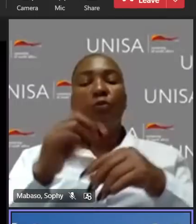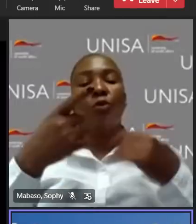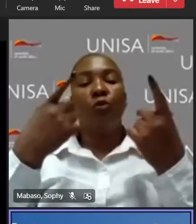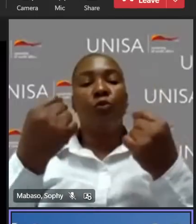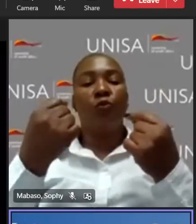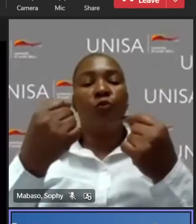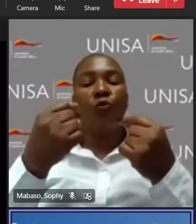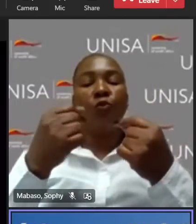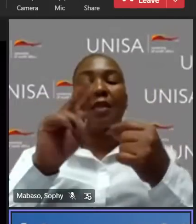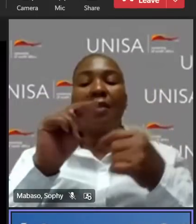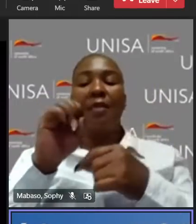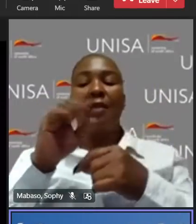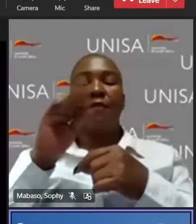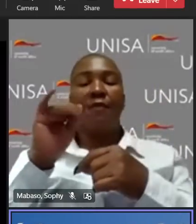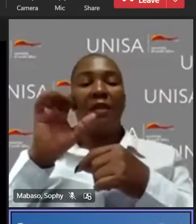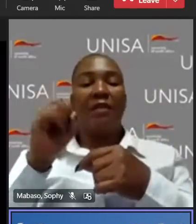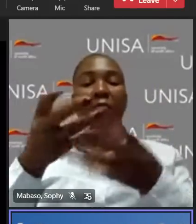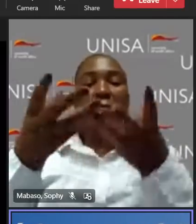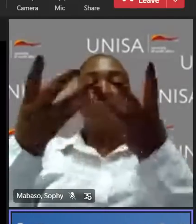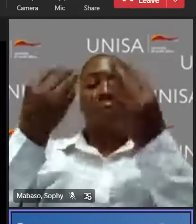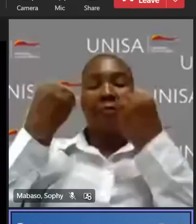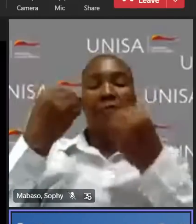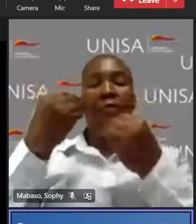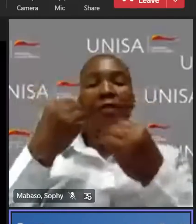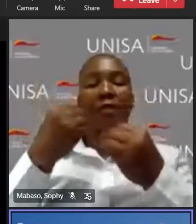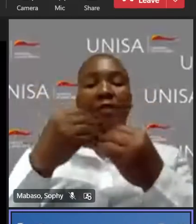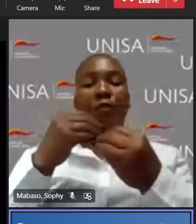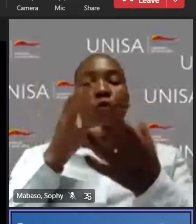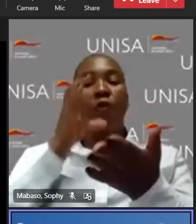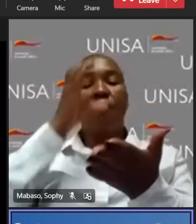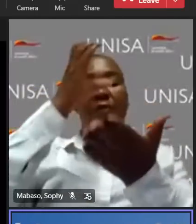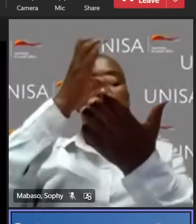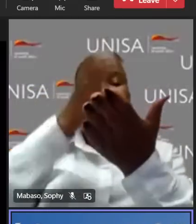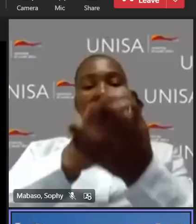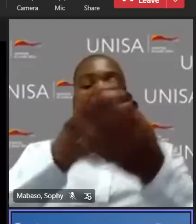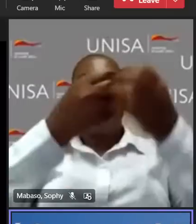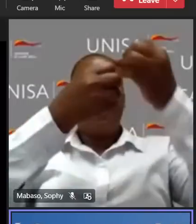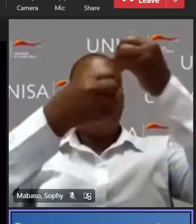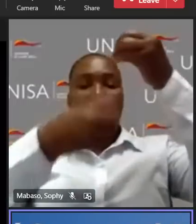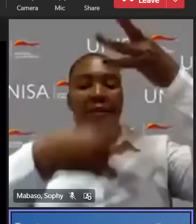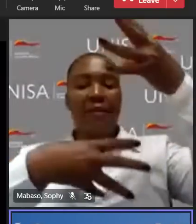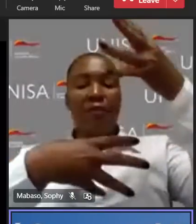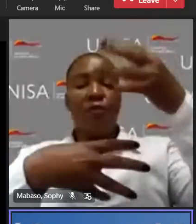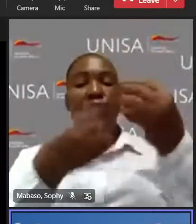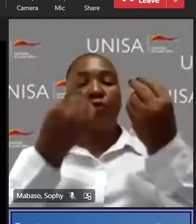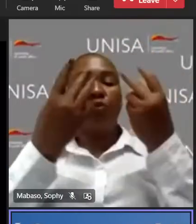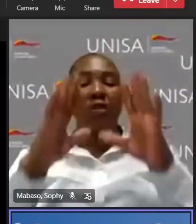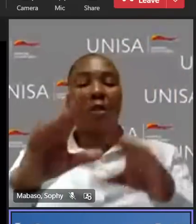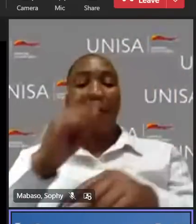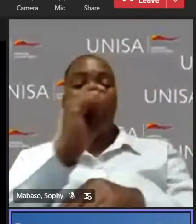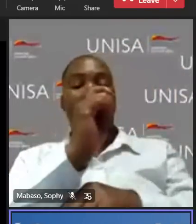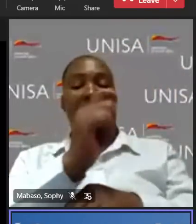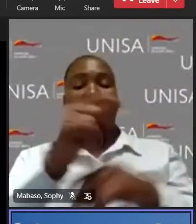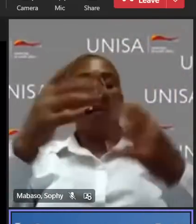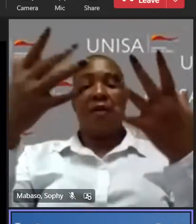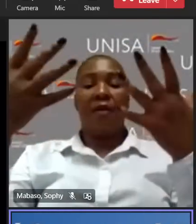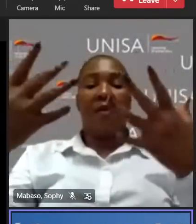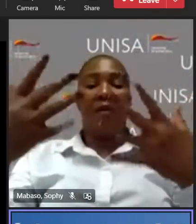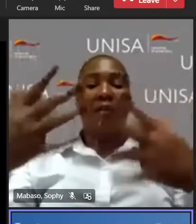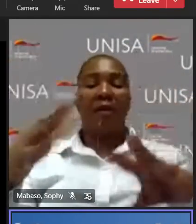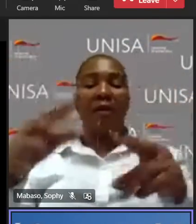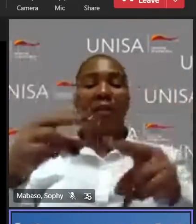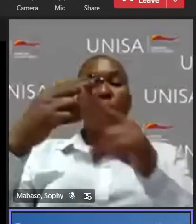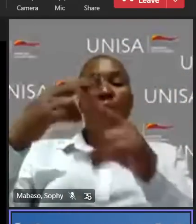We receive a confirmation list of the funded students. It's then we are